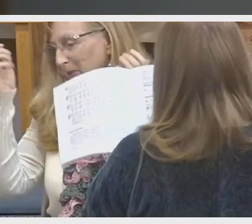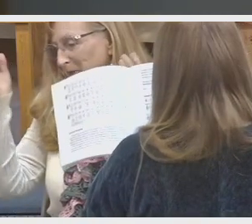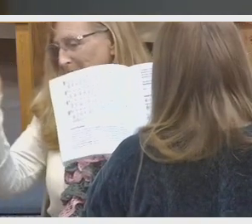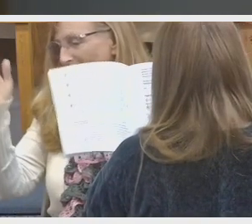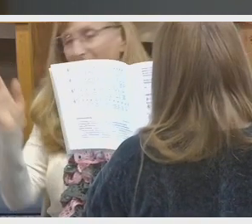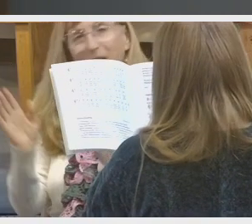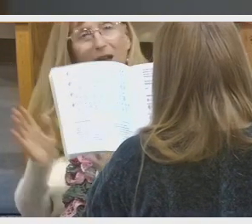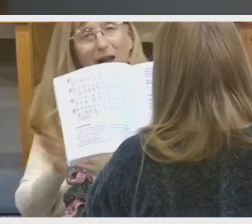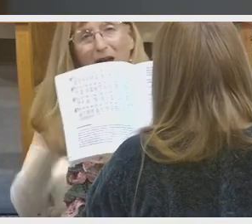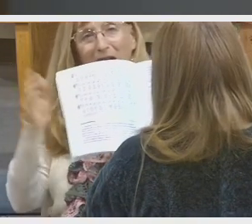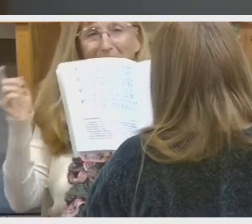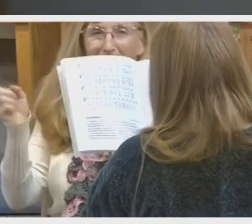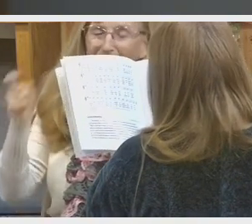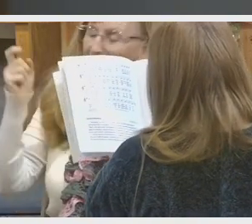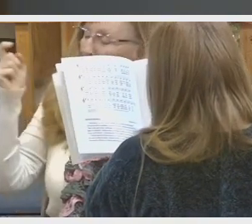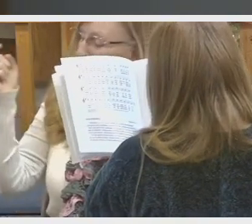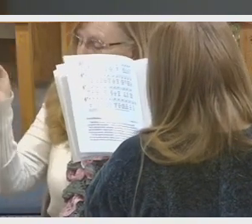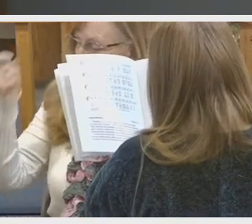Alleluia,